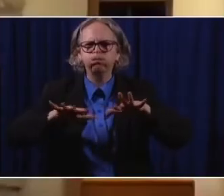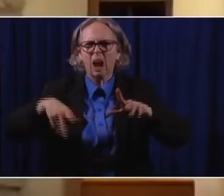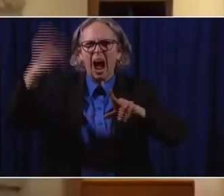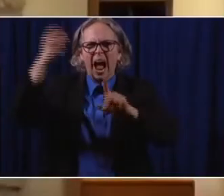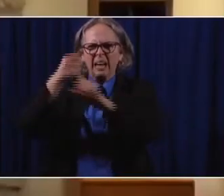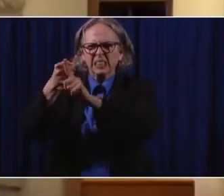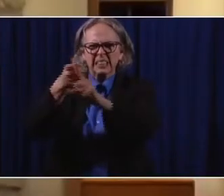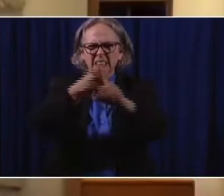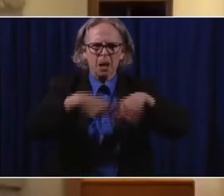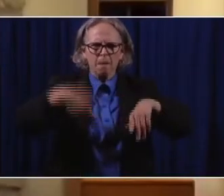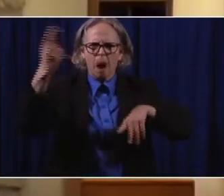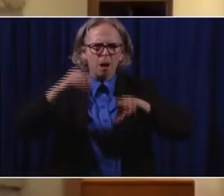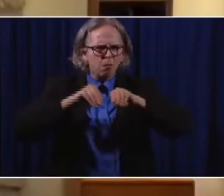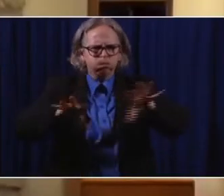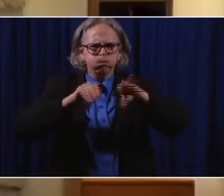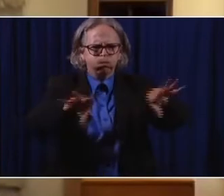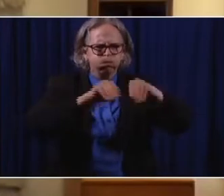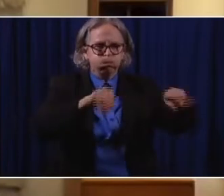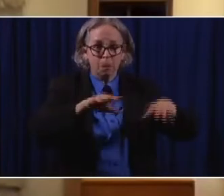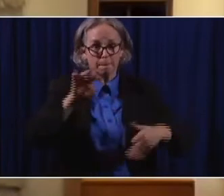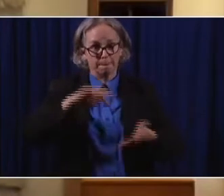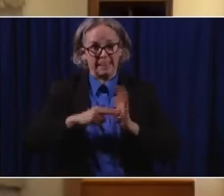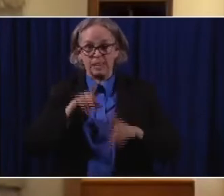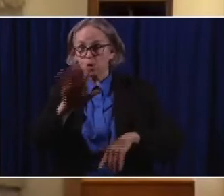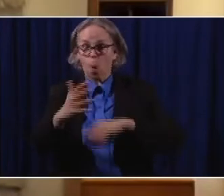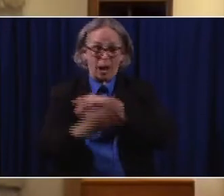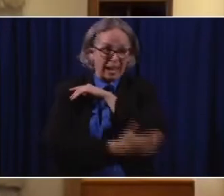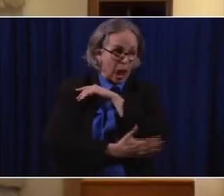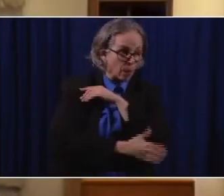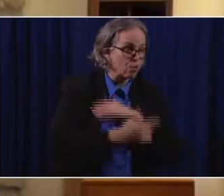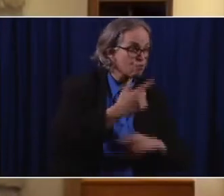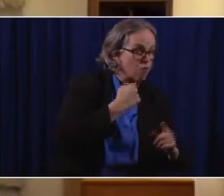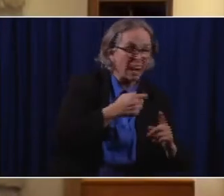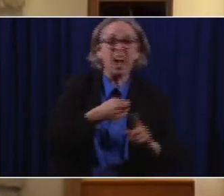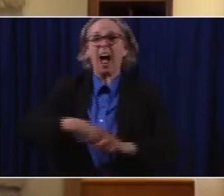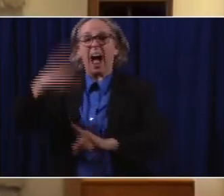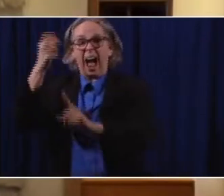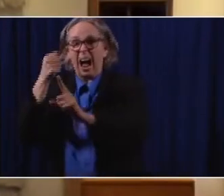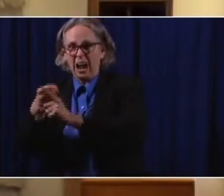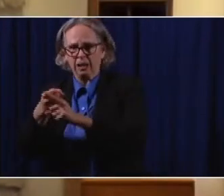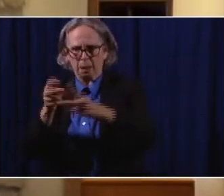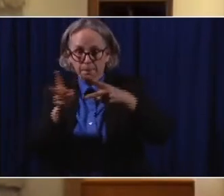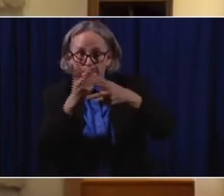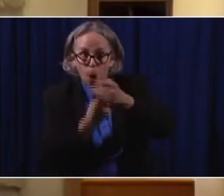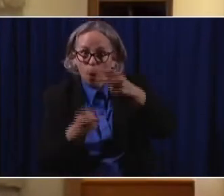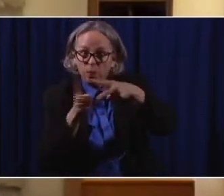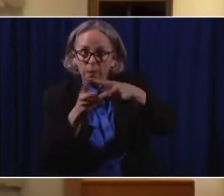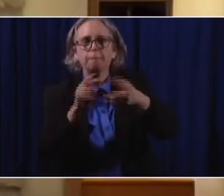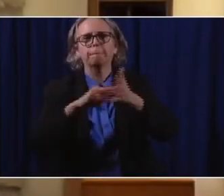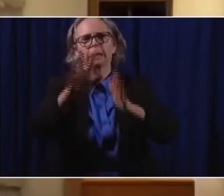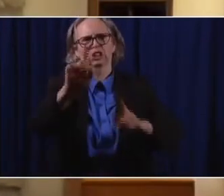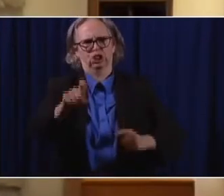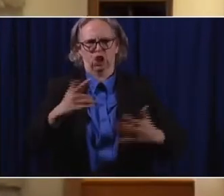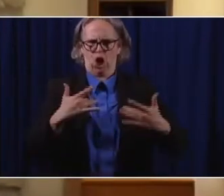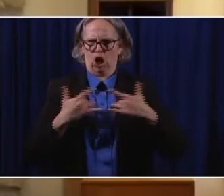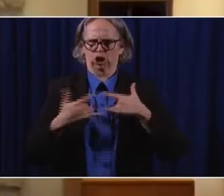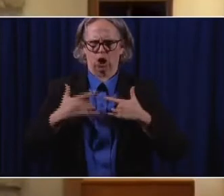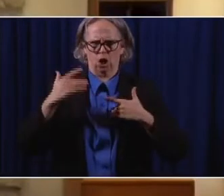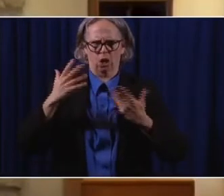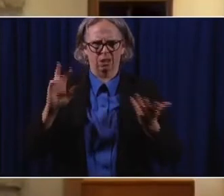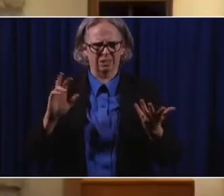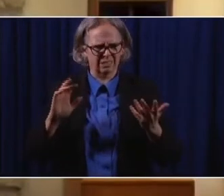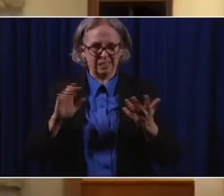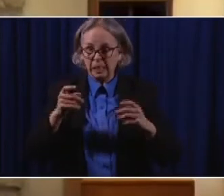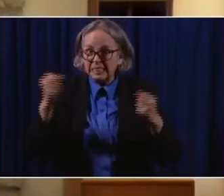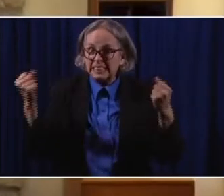you're a red county, you know, we certainly should be concerned. We're not trying to scare anybody, but these measures